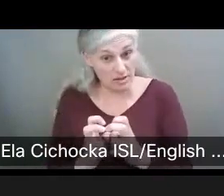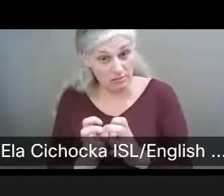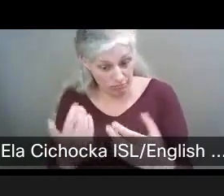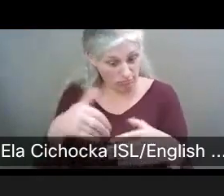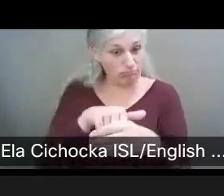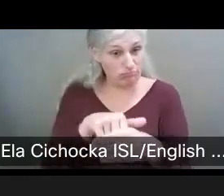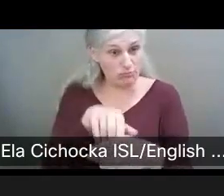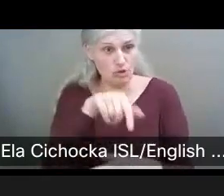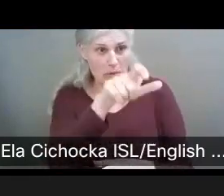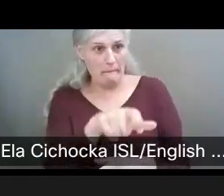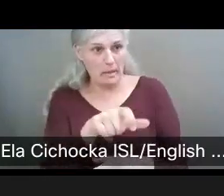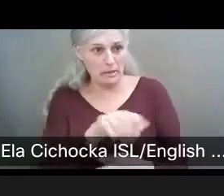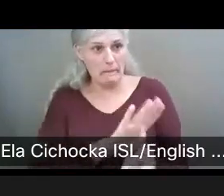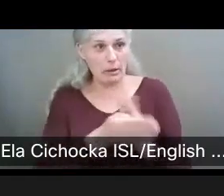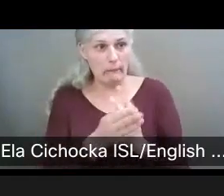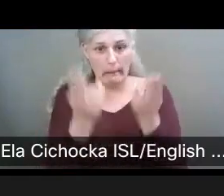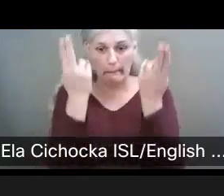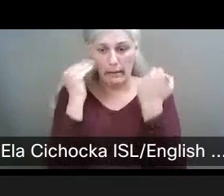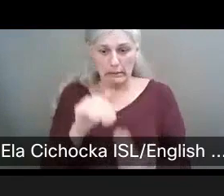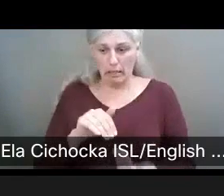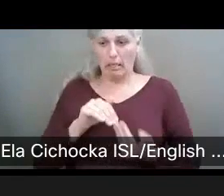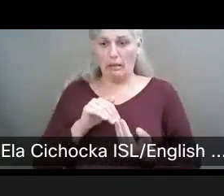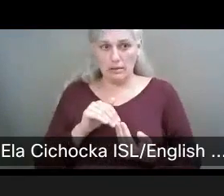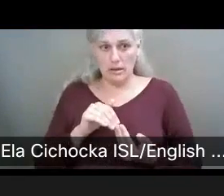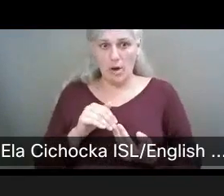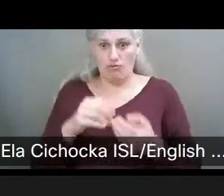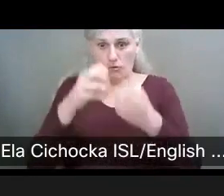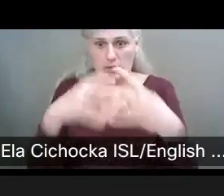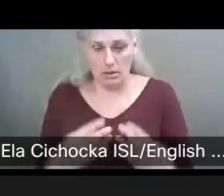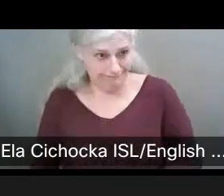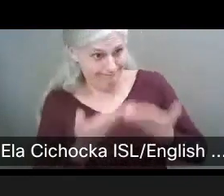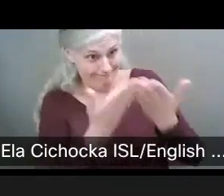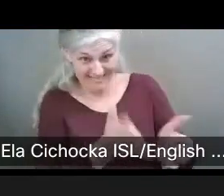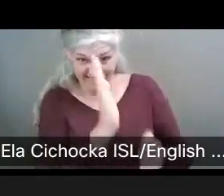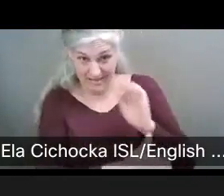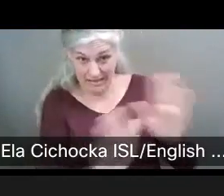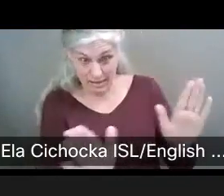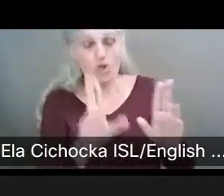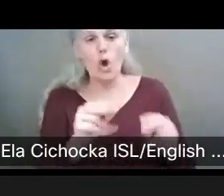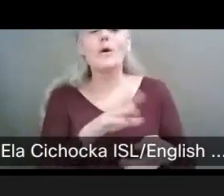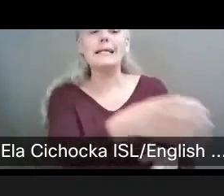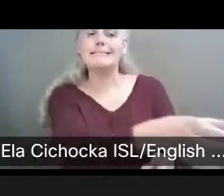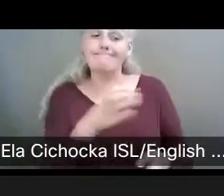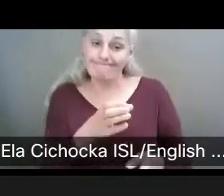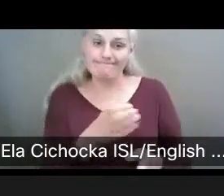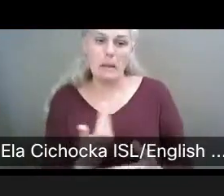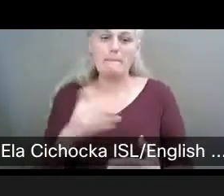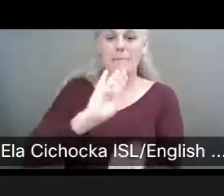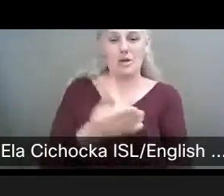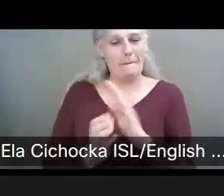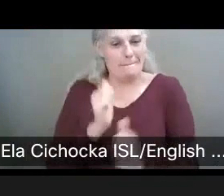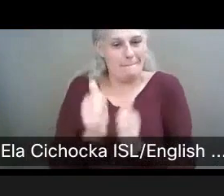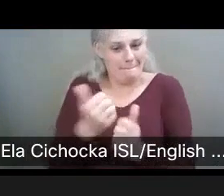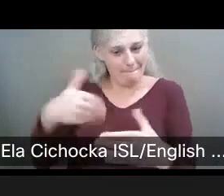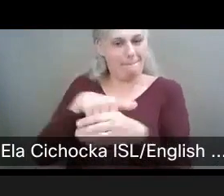them becoming a passive recipient of the end result of the investigation. You can make them an active participant and contributor, because